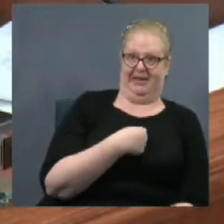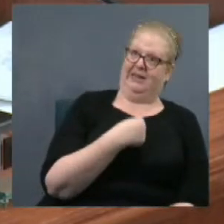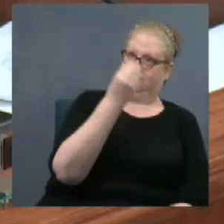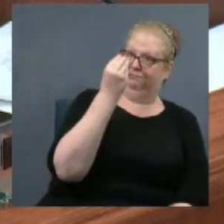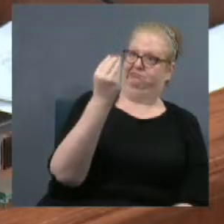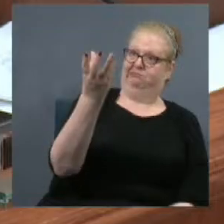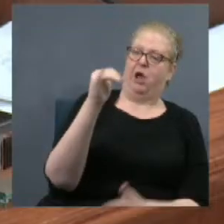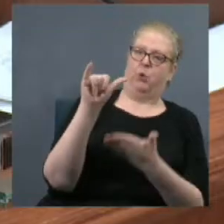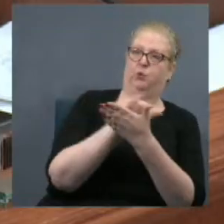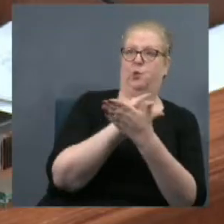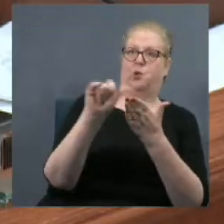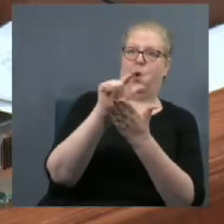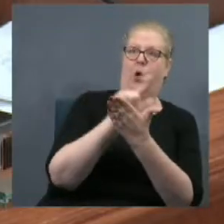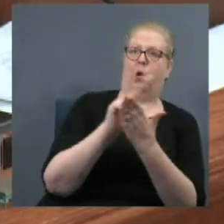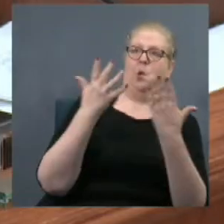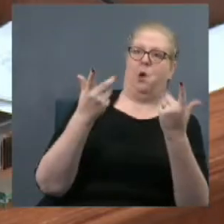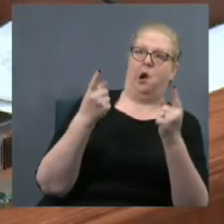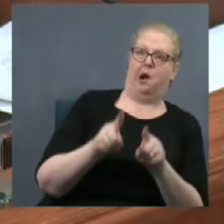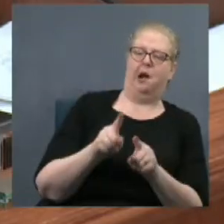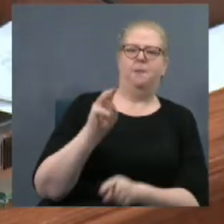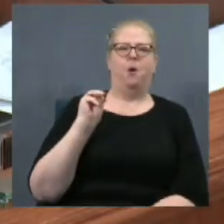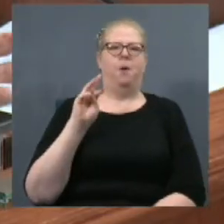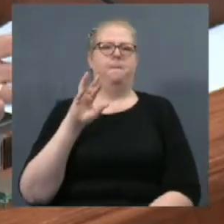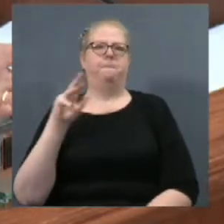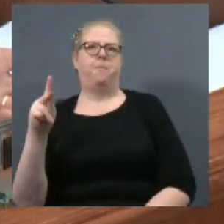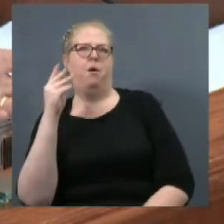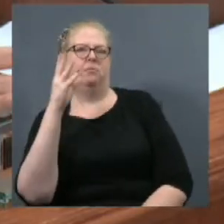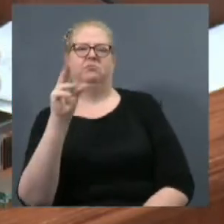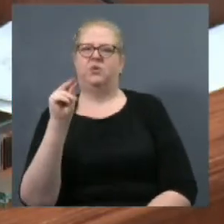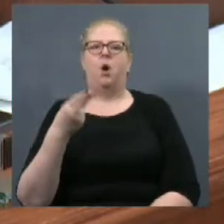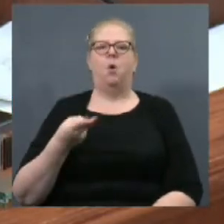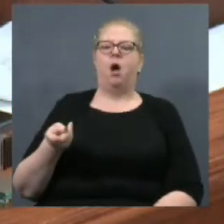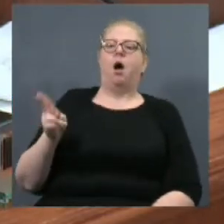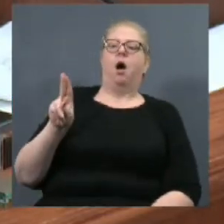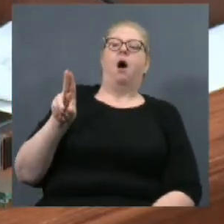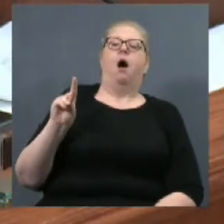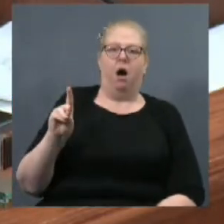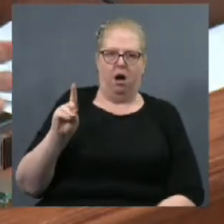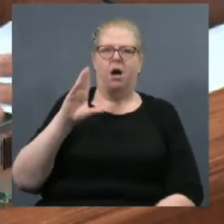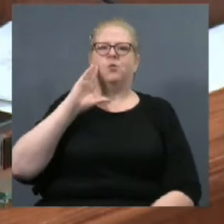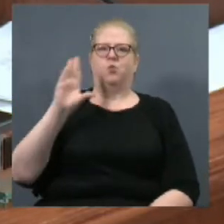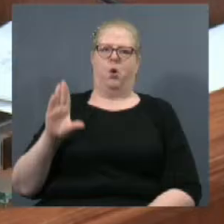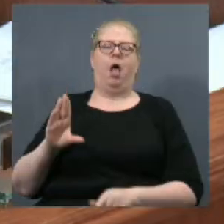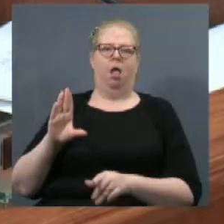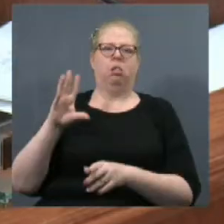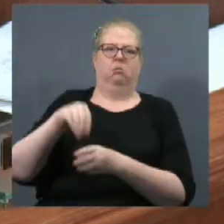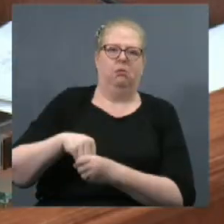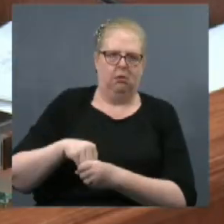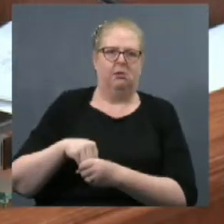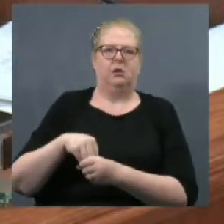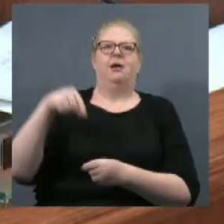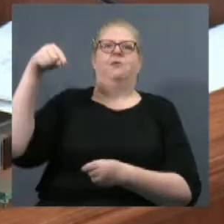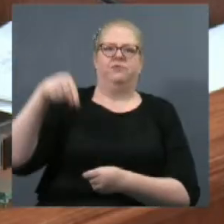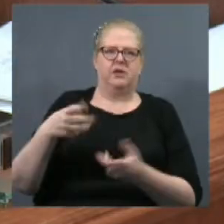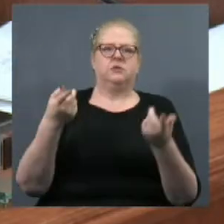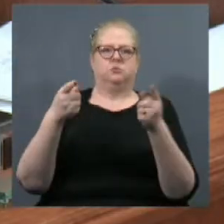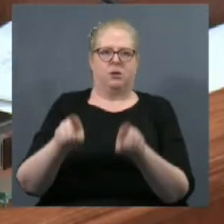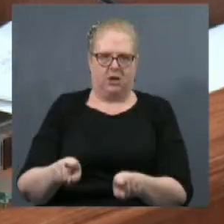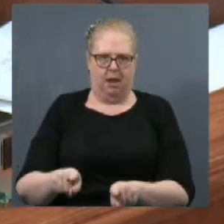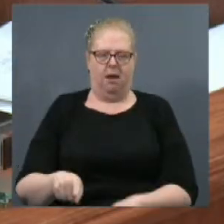happen, or Mark saying, well, this is what's going to happen. This could be HUD saying, no, this is what's going to happen, and this is what you're going to take on, and how you